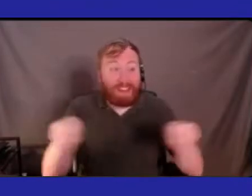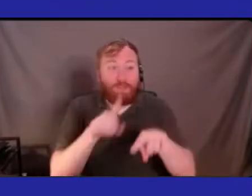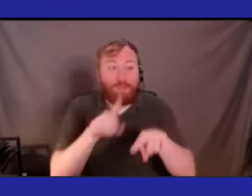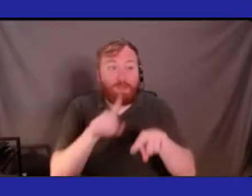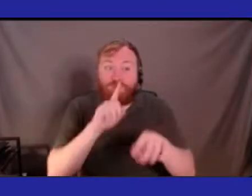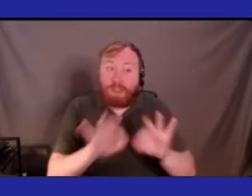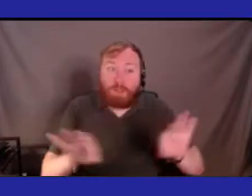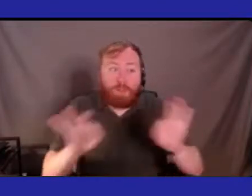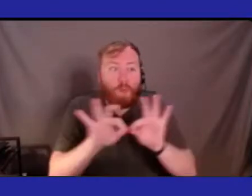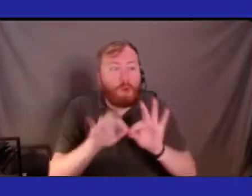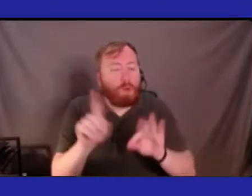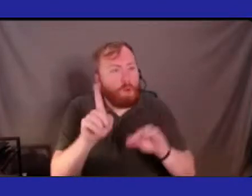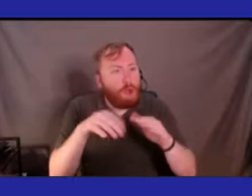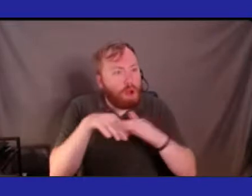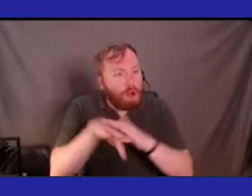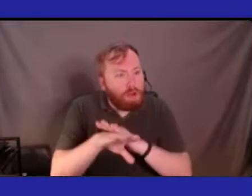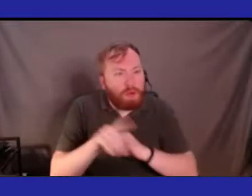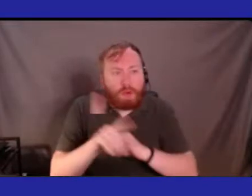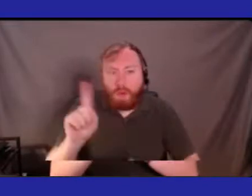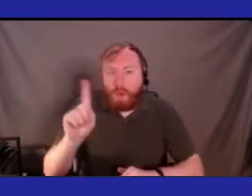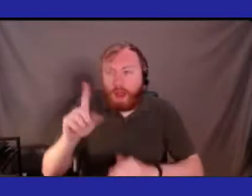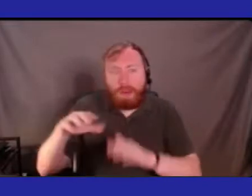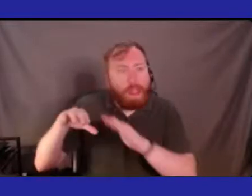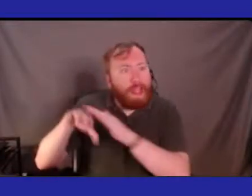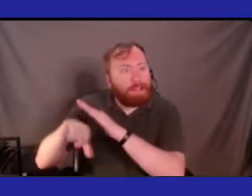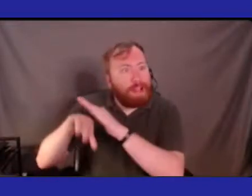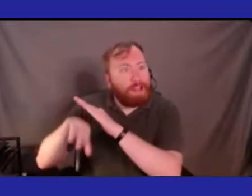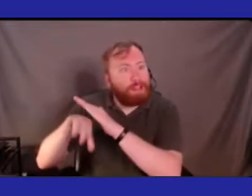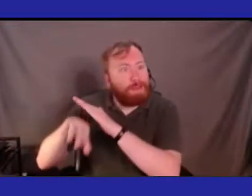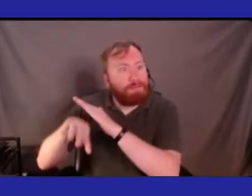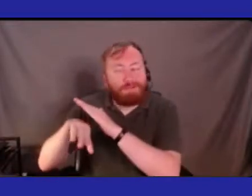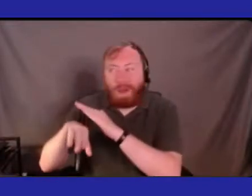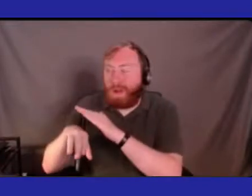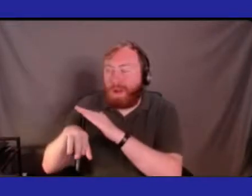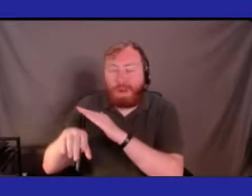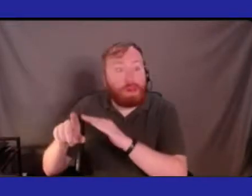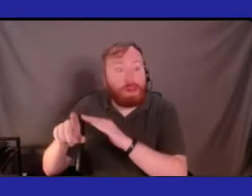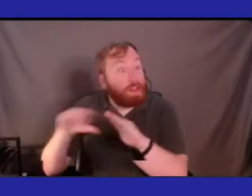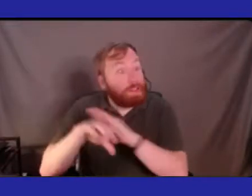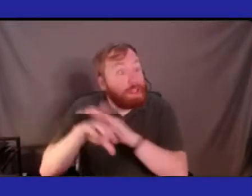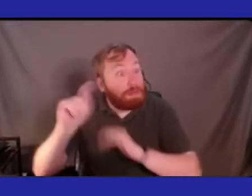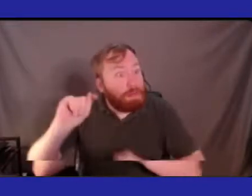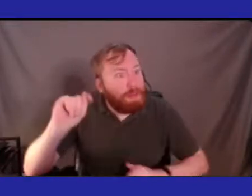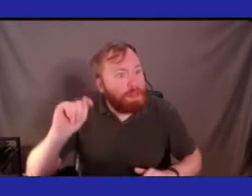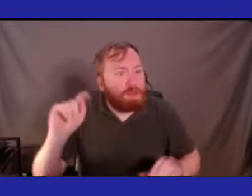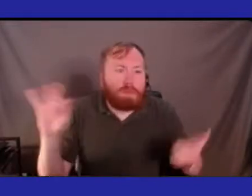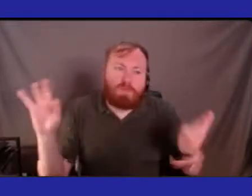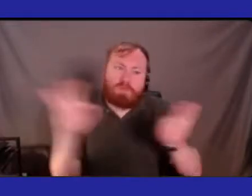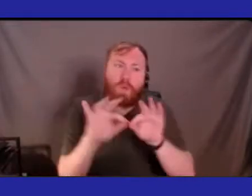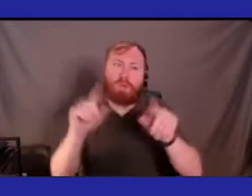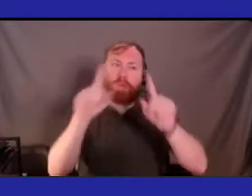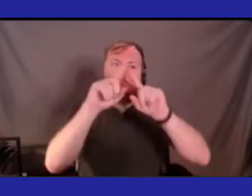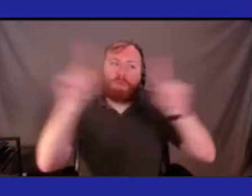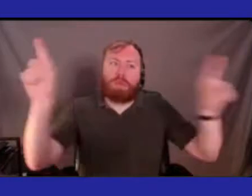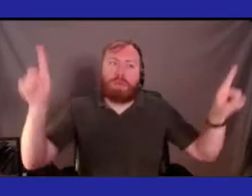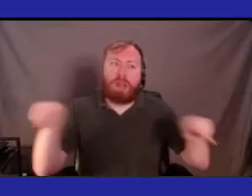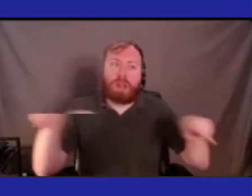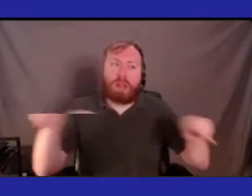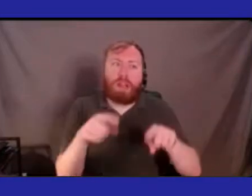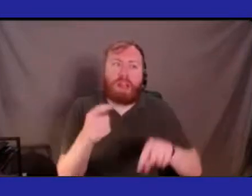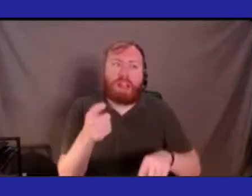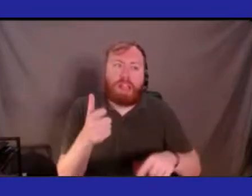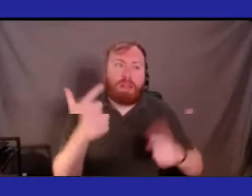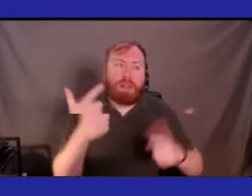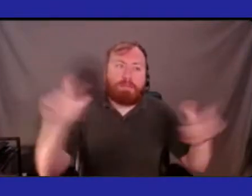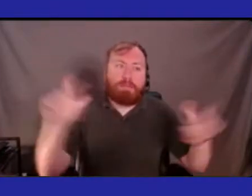be entering, where is the accessible entrance, where the accessible bathrooms are. We need to make sure signages are a little more